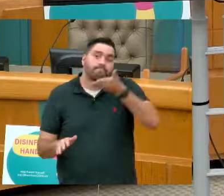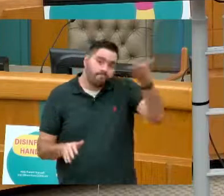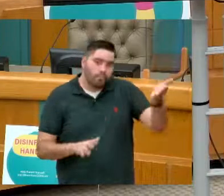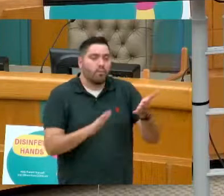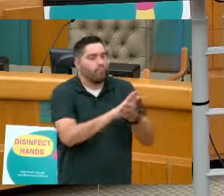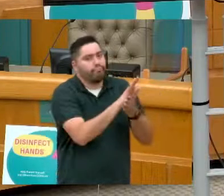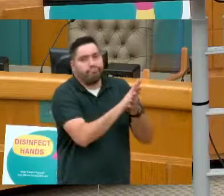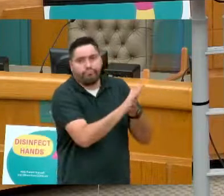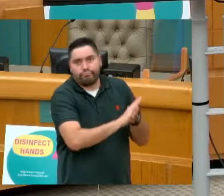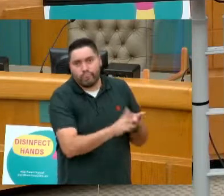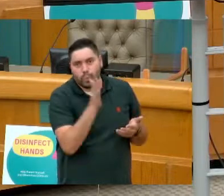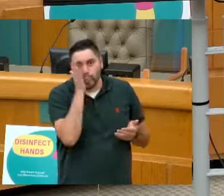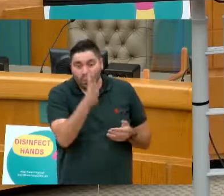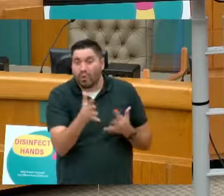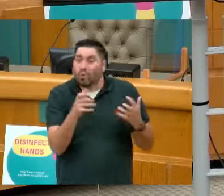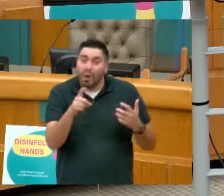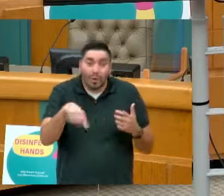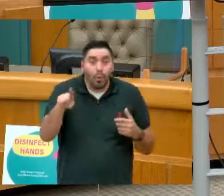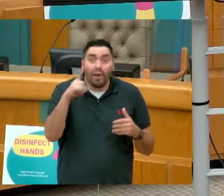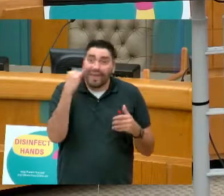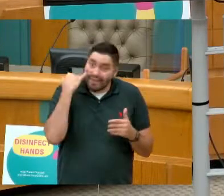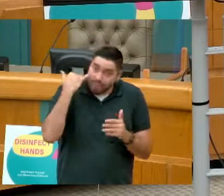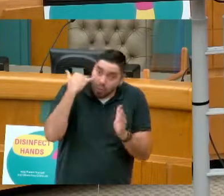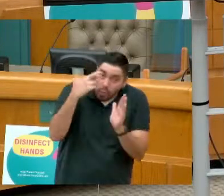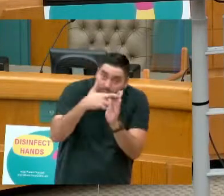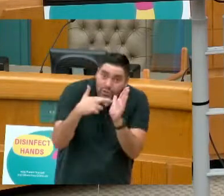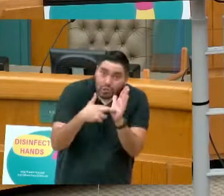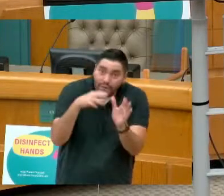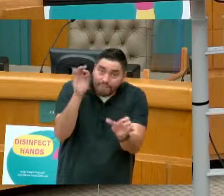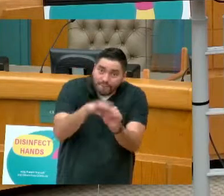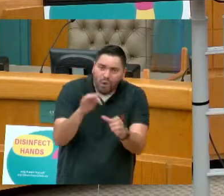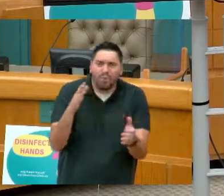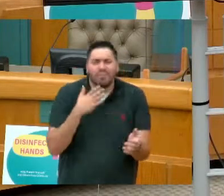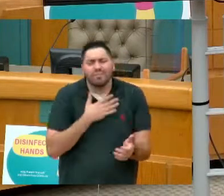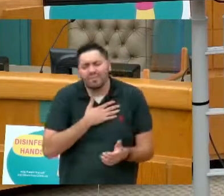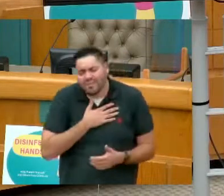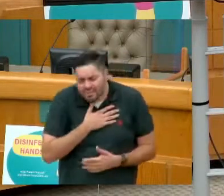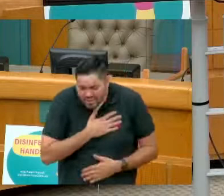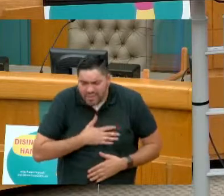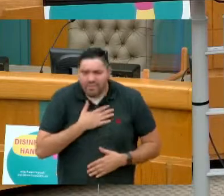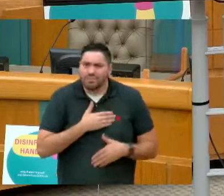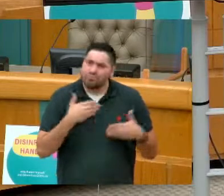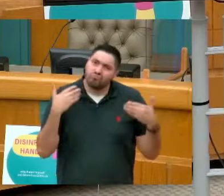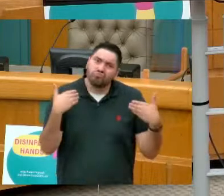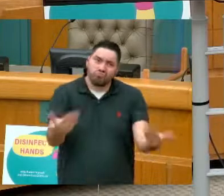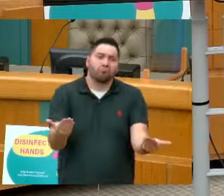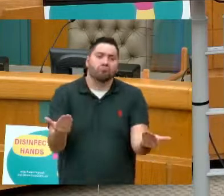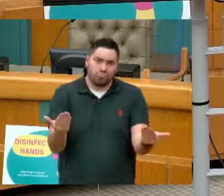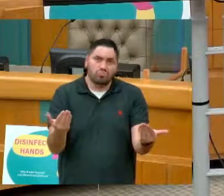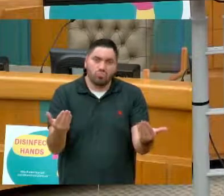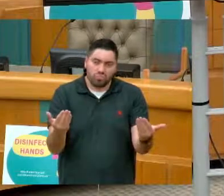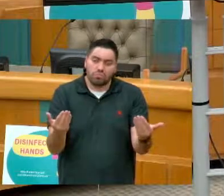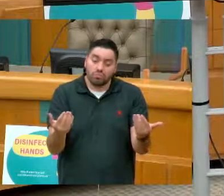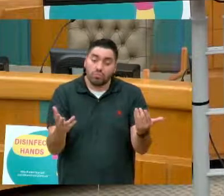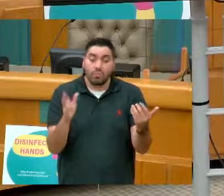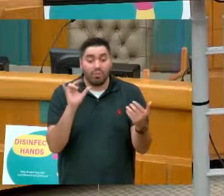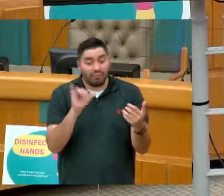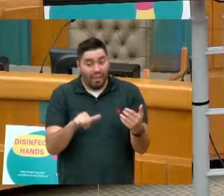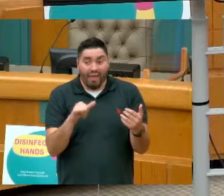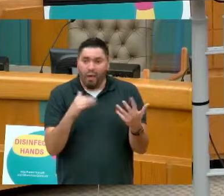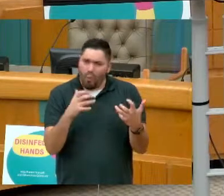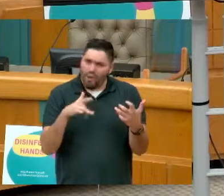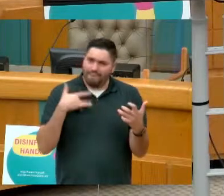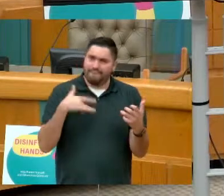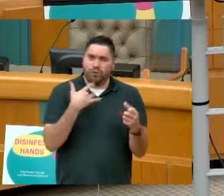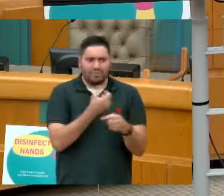When you get there, you're still going to be in line. But they will bring out the polling equipment to you. It will be sanitized.